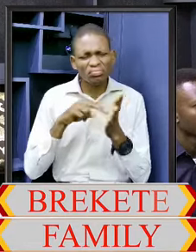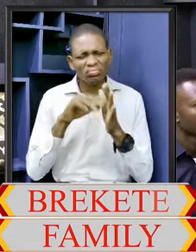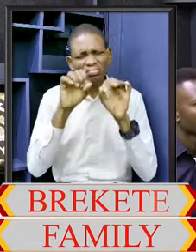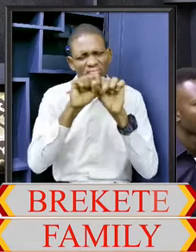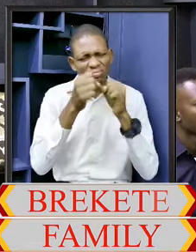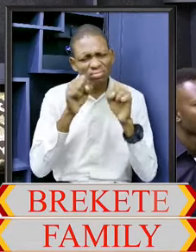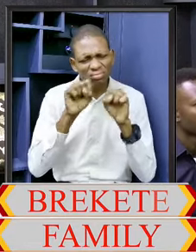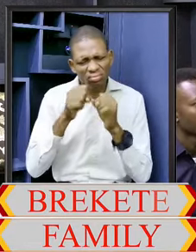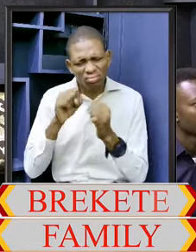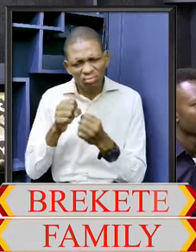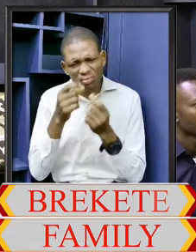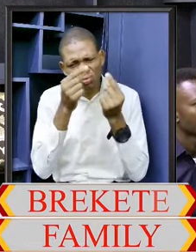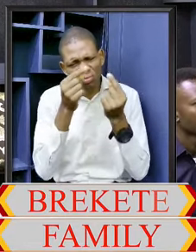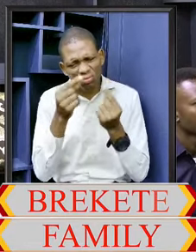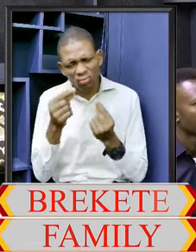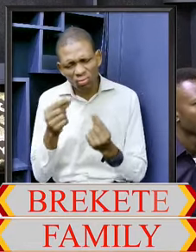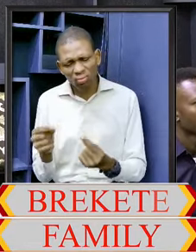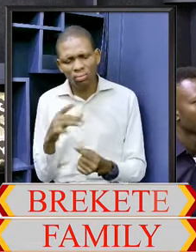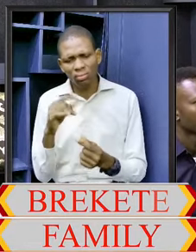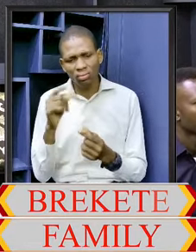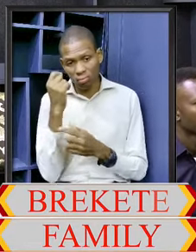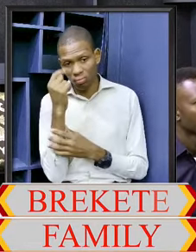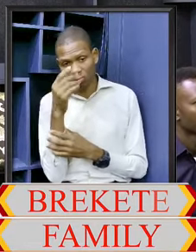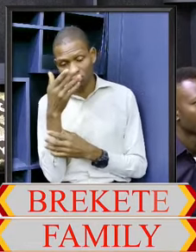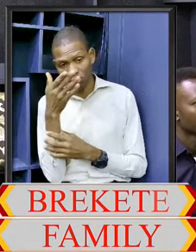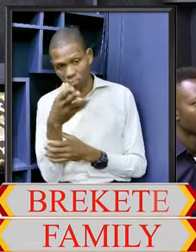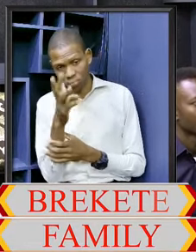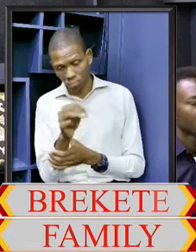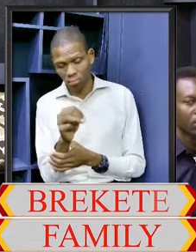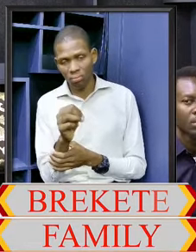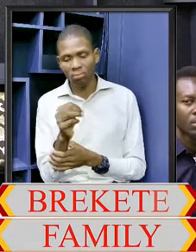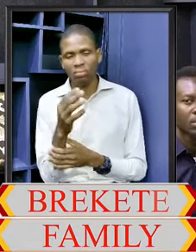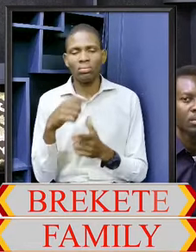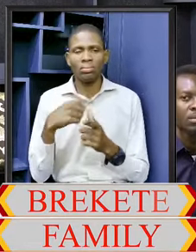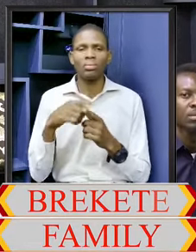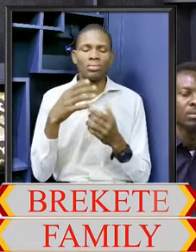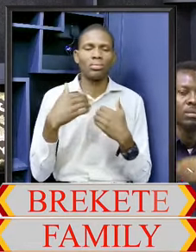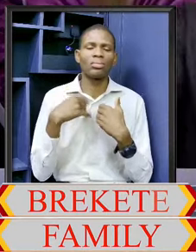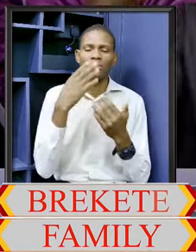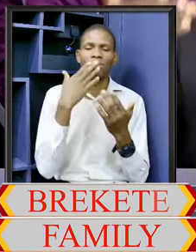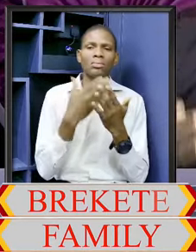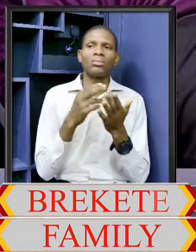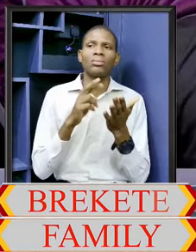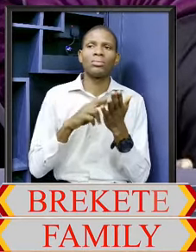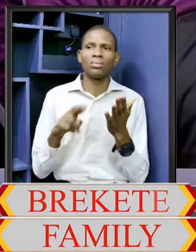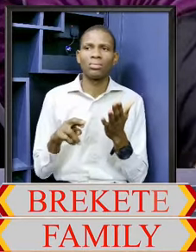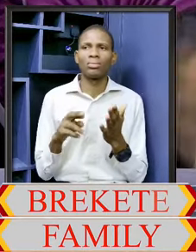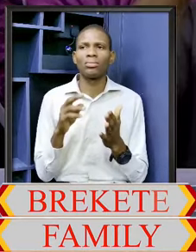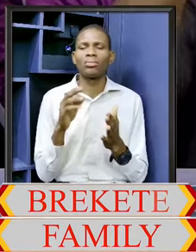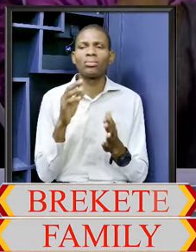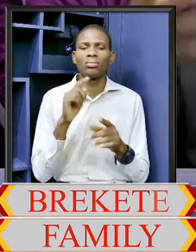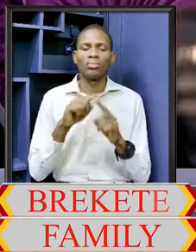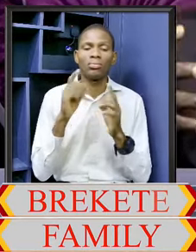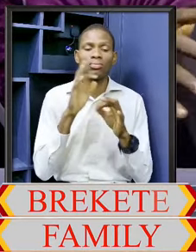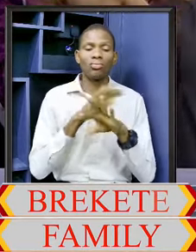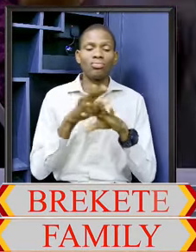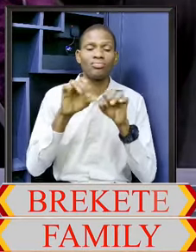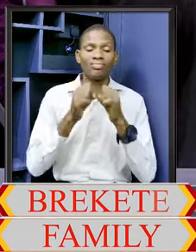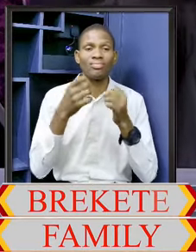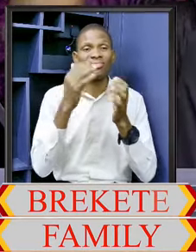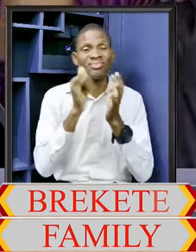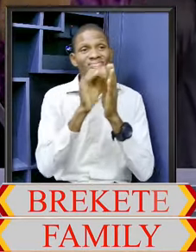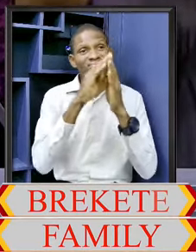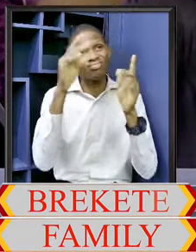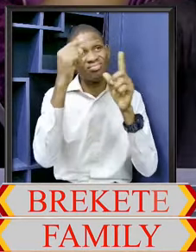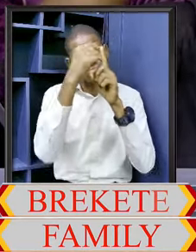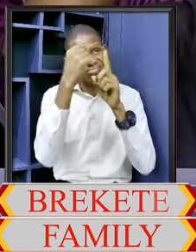understand those tasks and be doing them, the eventual result is the description of that thing. It's not too hard like that if you break them down. But if you know break them down, it goes just